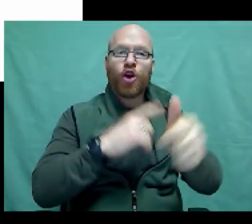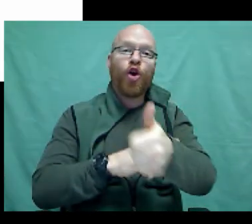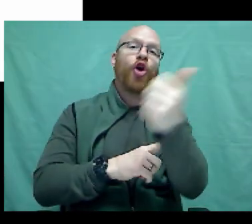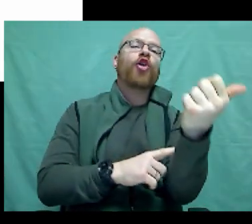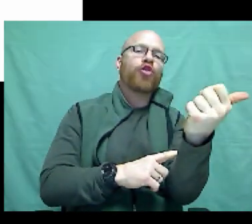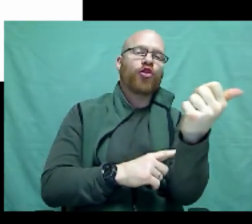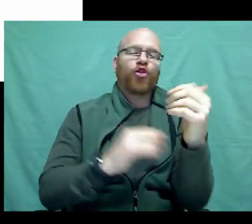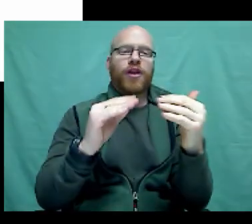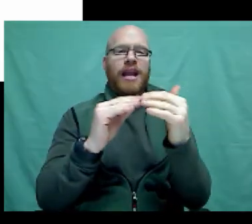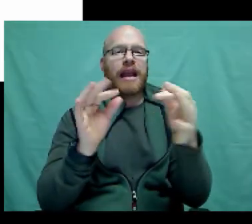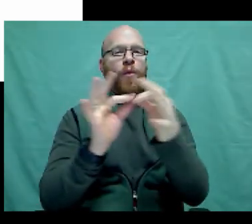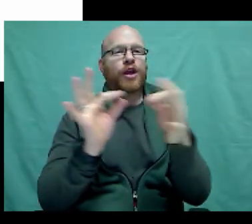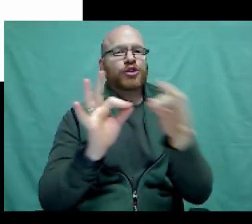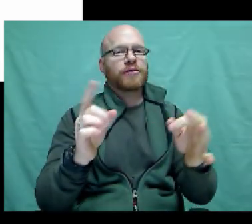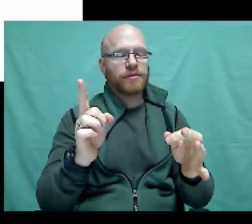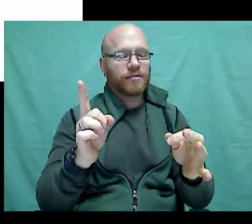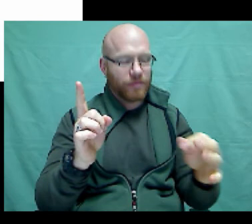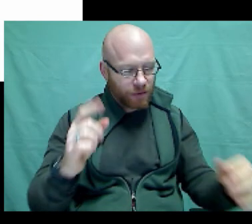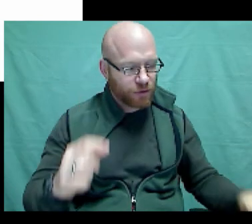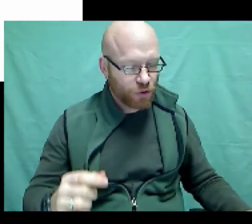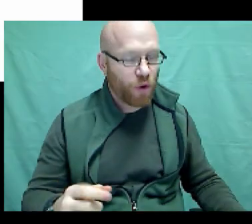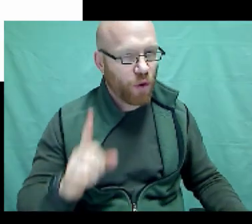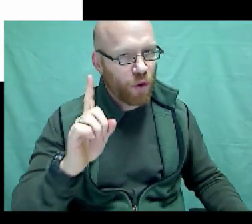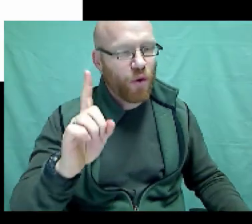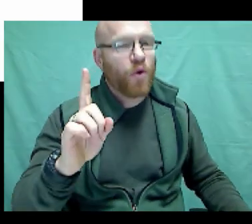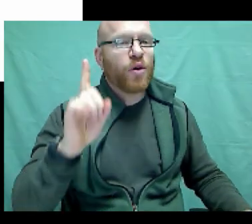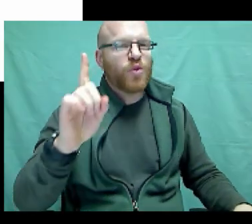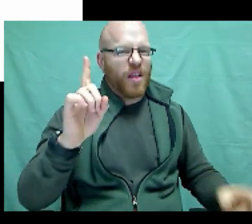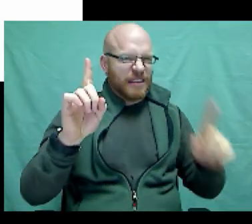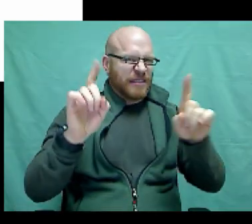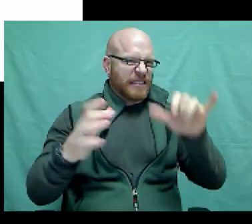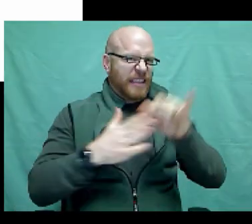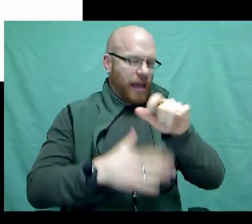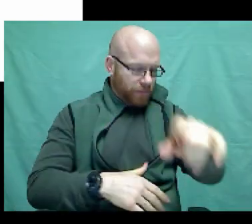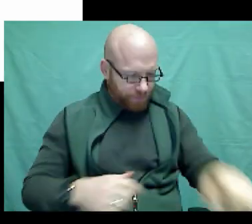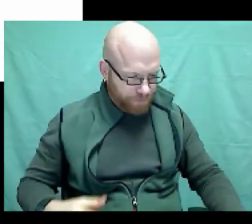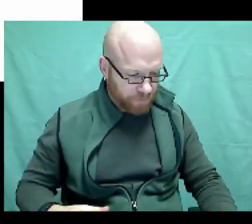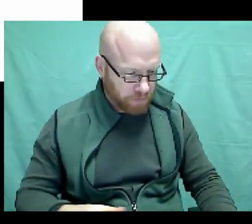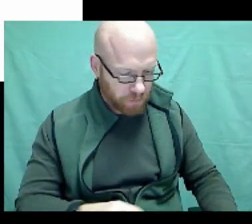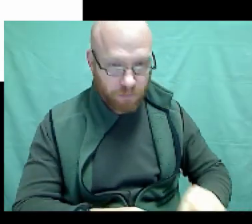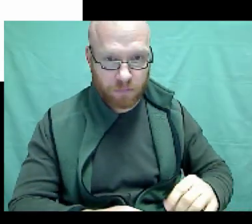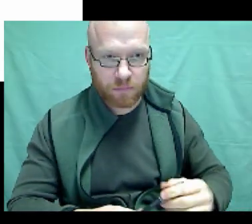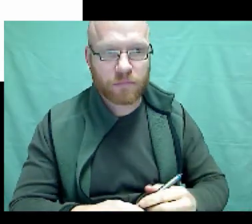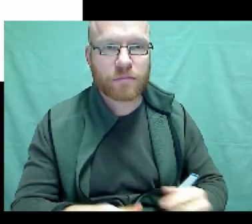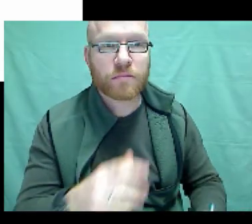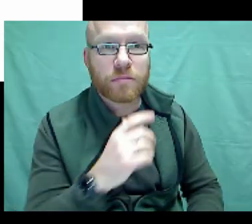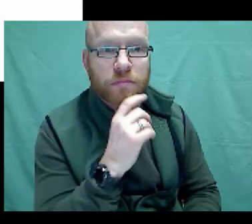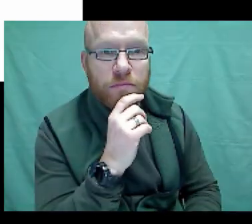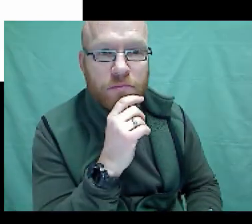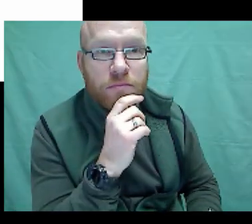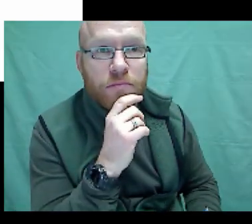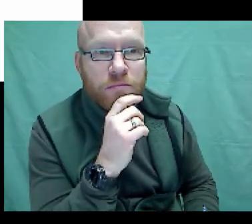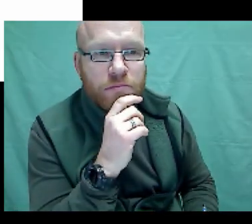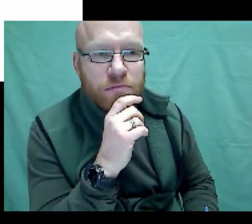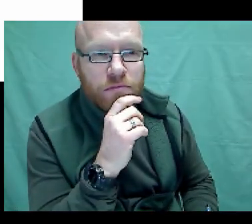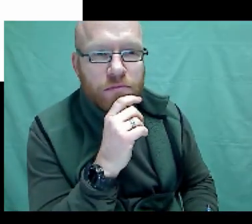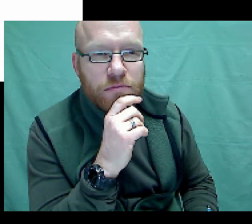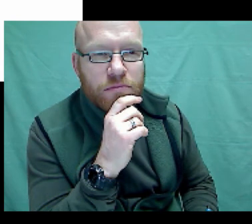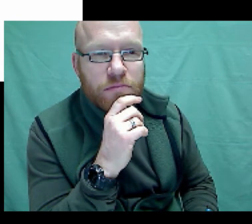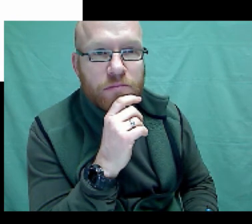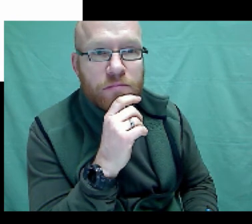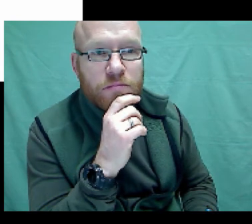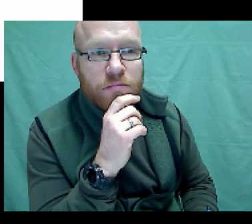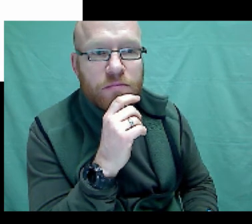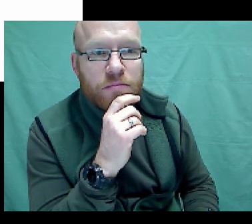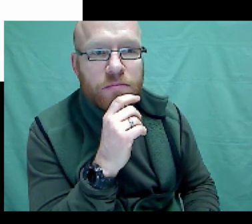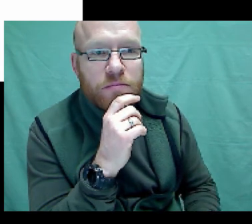They make sense. If I were to add them together, it would get to 1243. Now, it's not guaranteed, but I have to go back and do my check. I have to